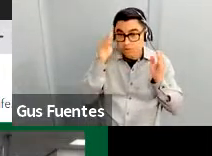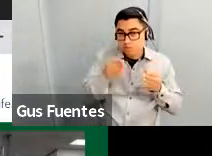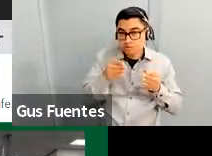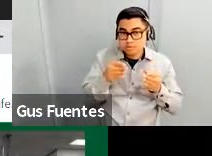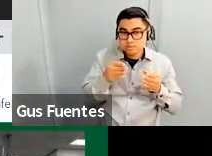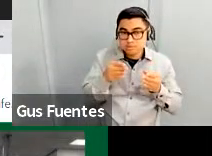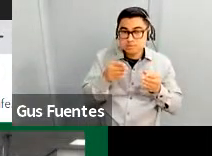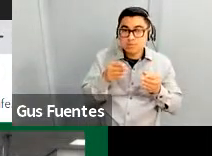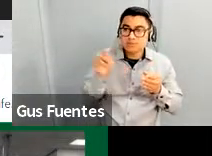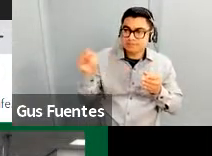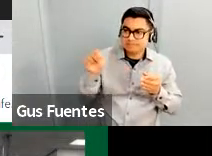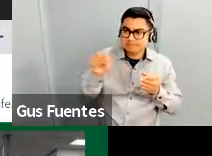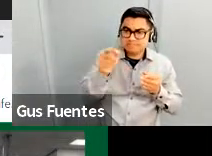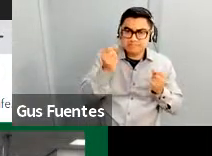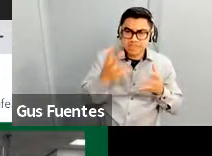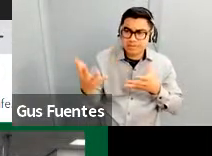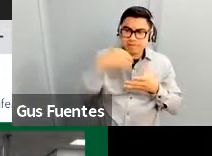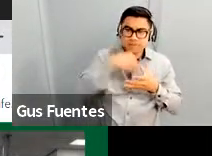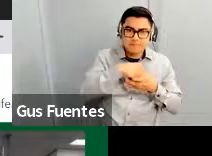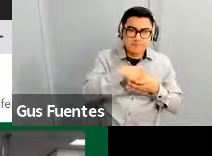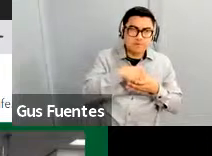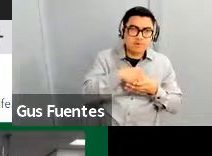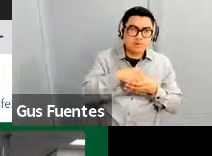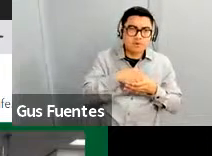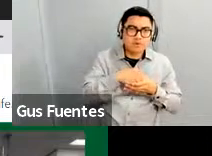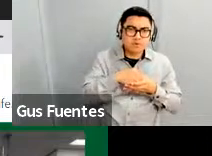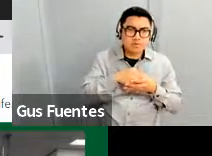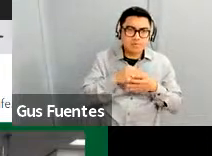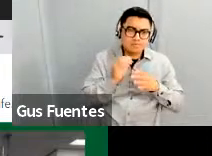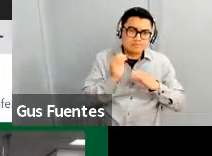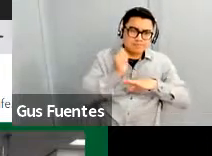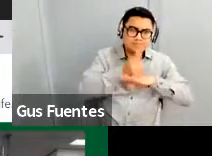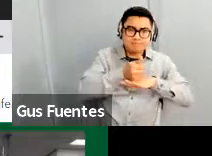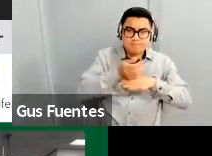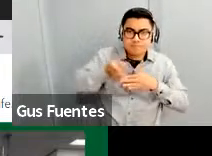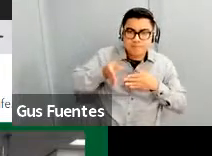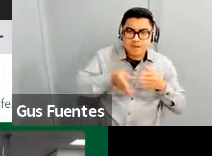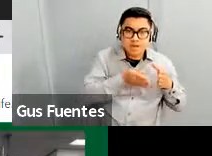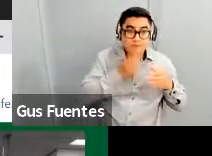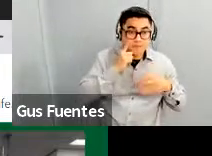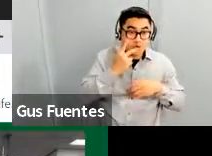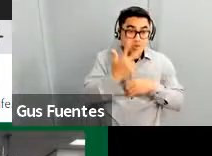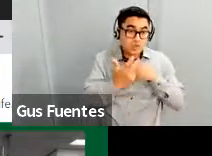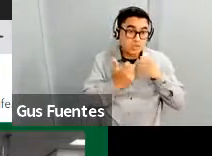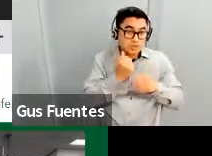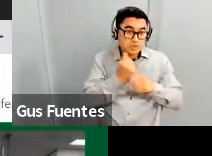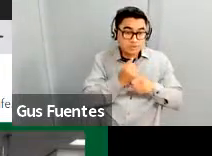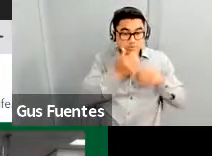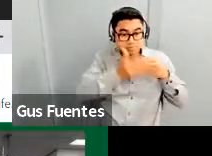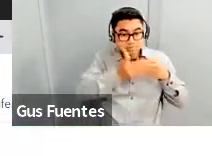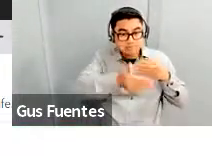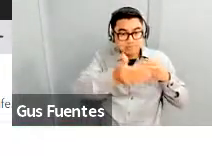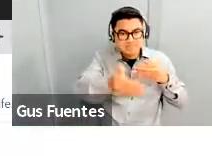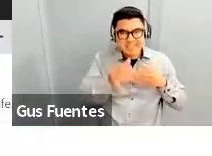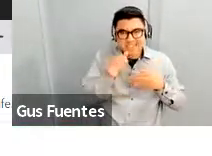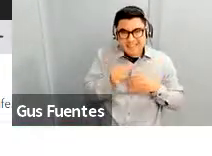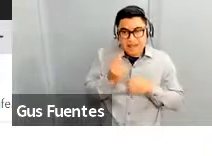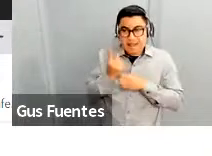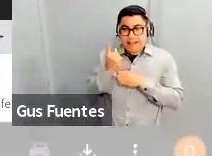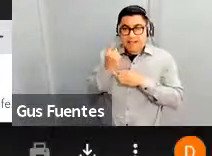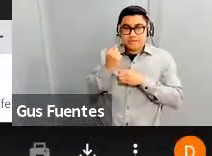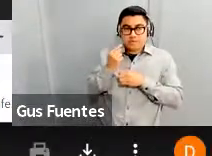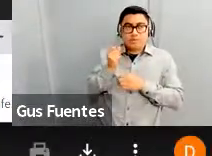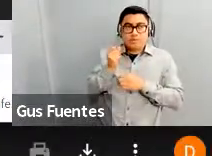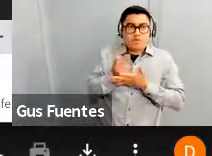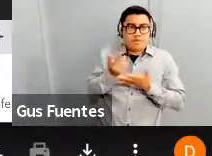stakeholders create our 3-year action plan, and that got approved by the board last year. So I'll share that